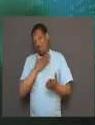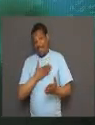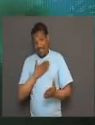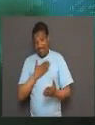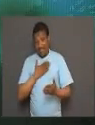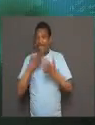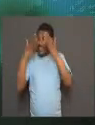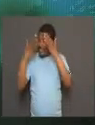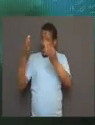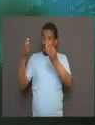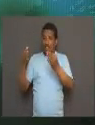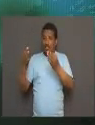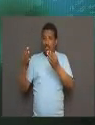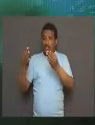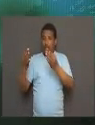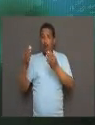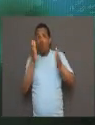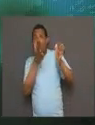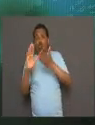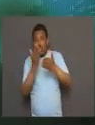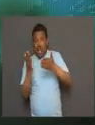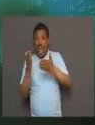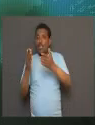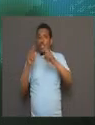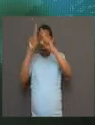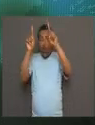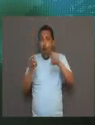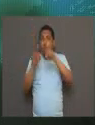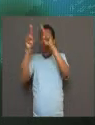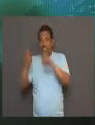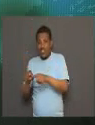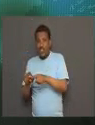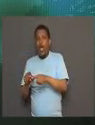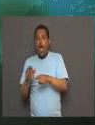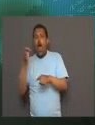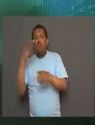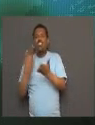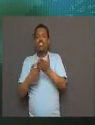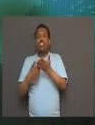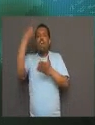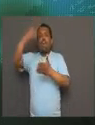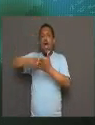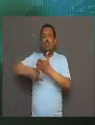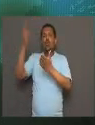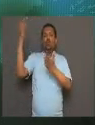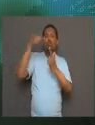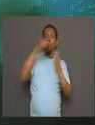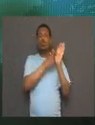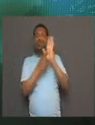Please determine the proportional squares of these values to show